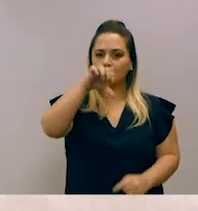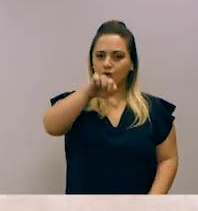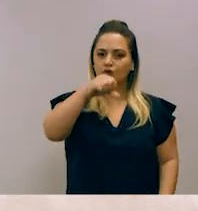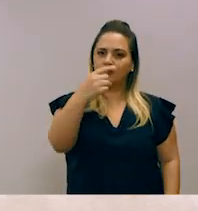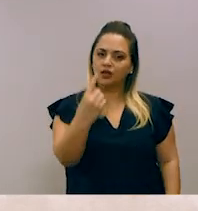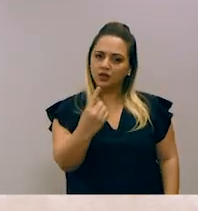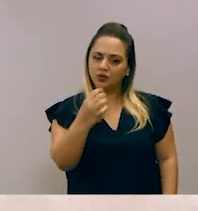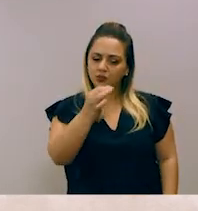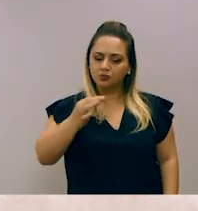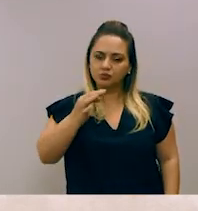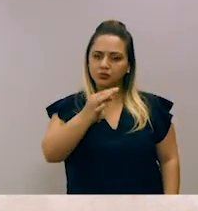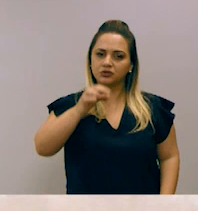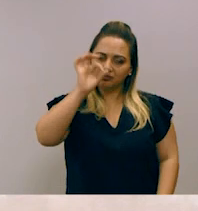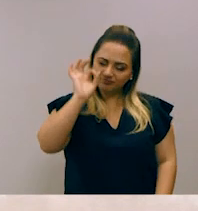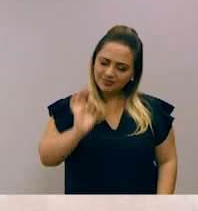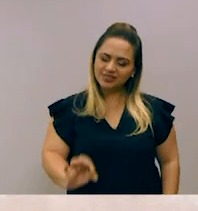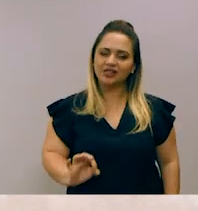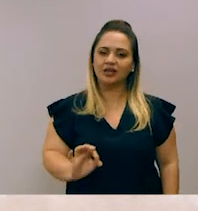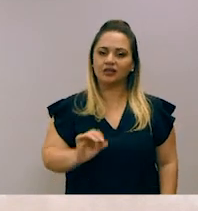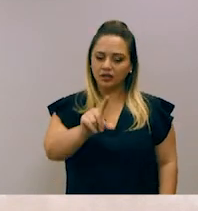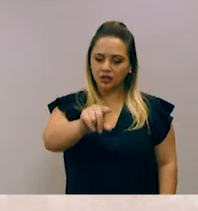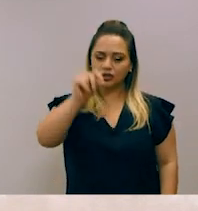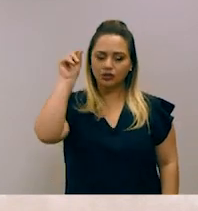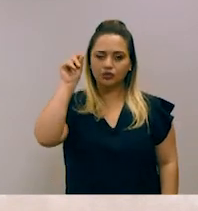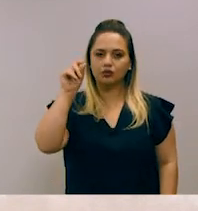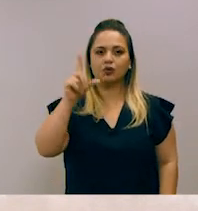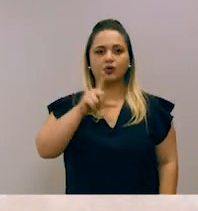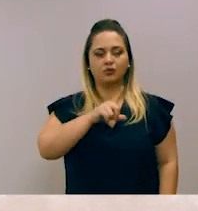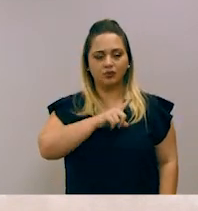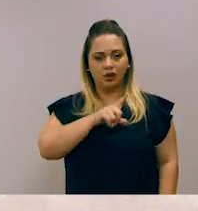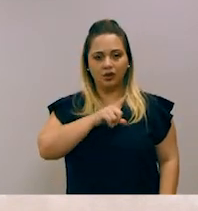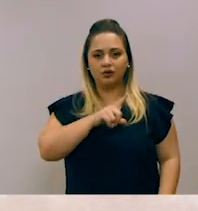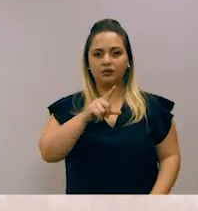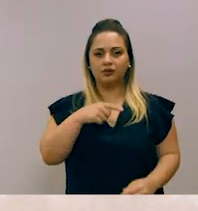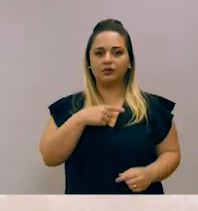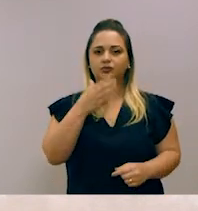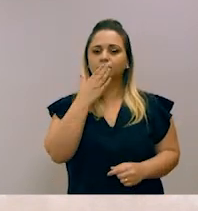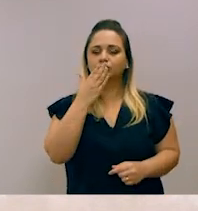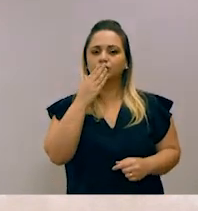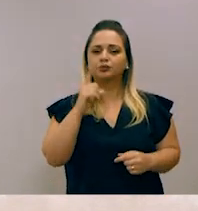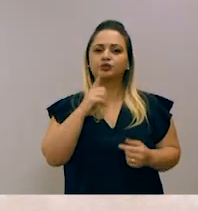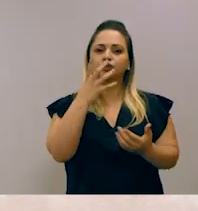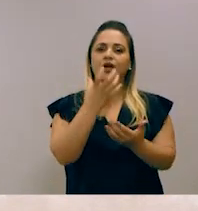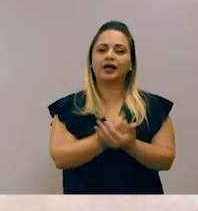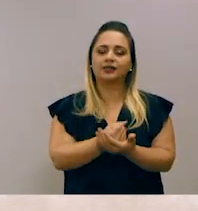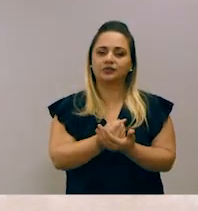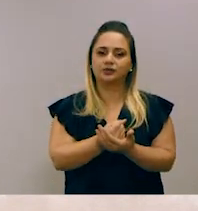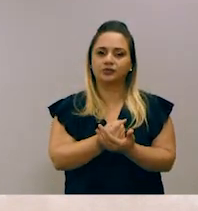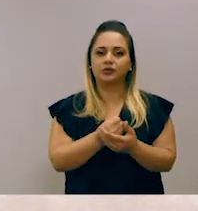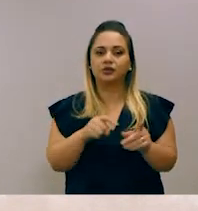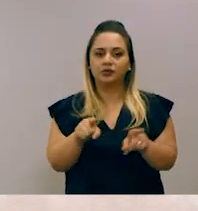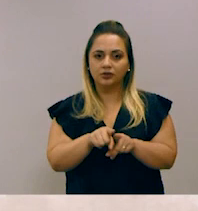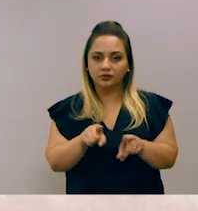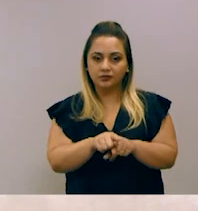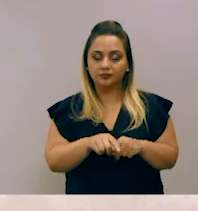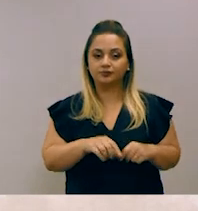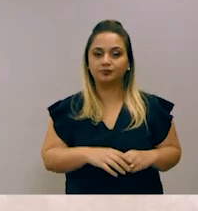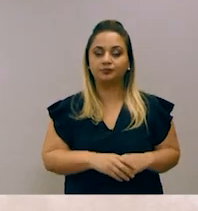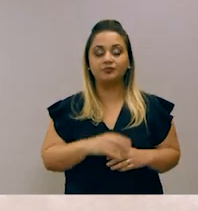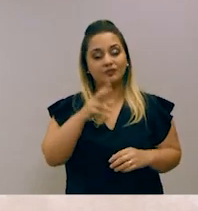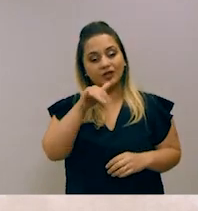want is brought to him, and they make it right, because there is one type of